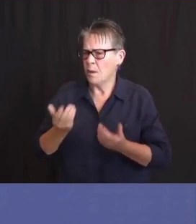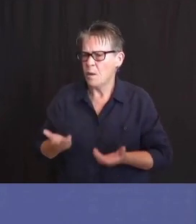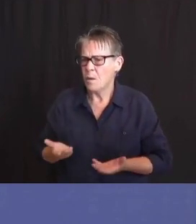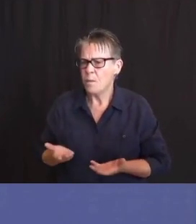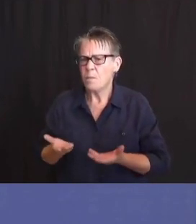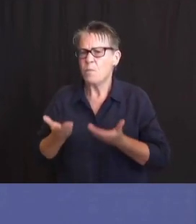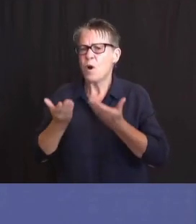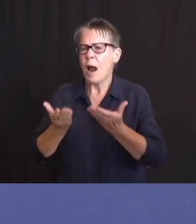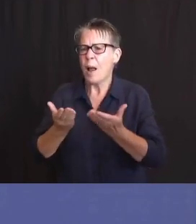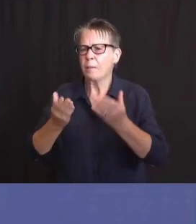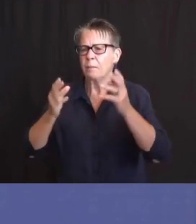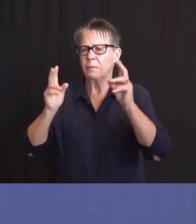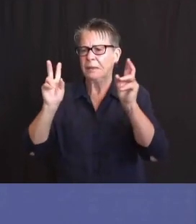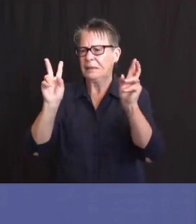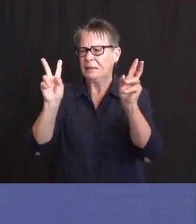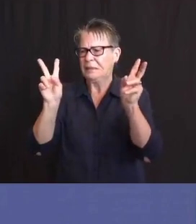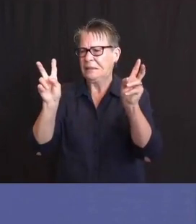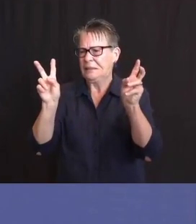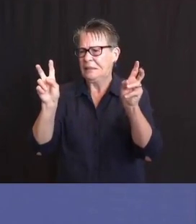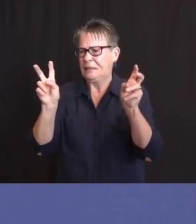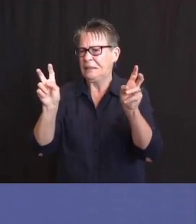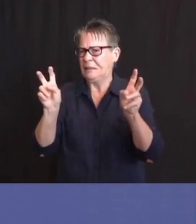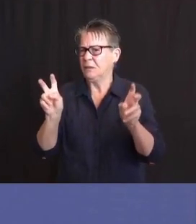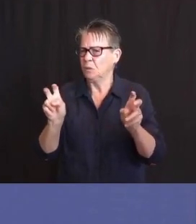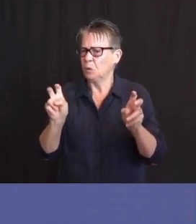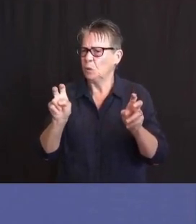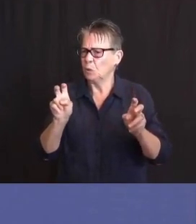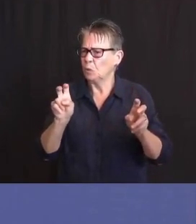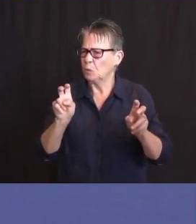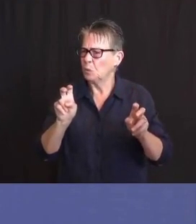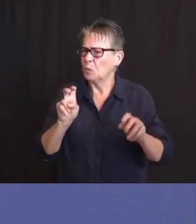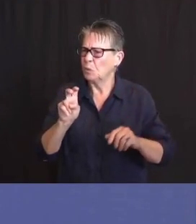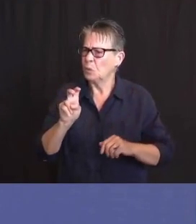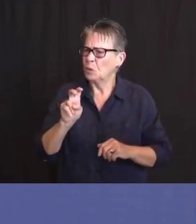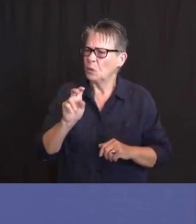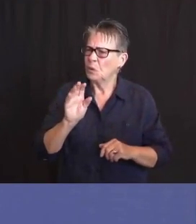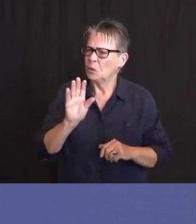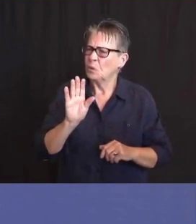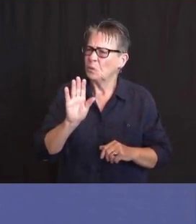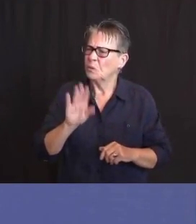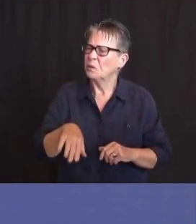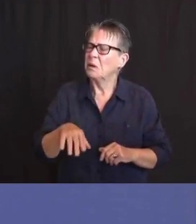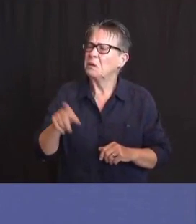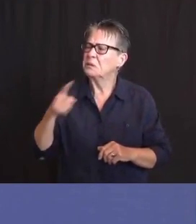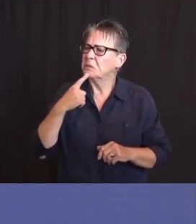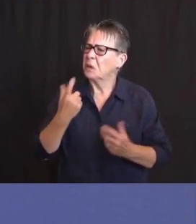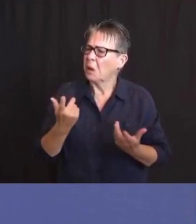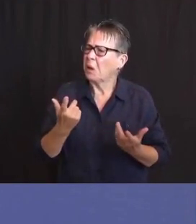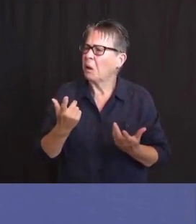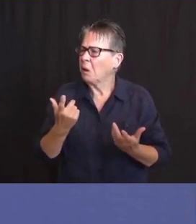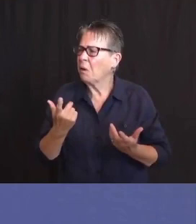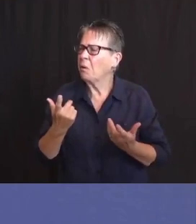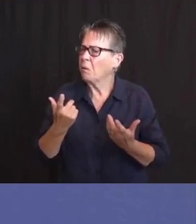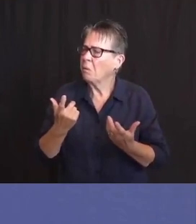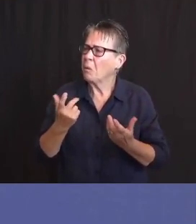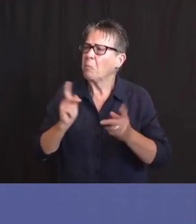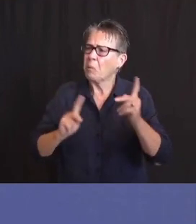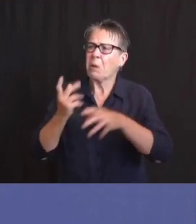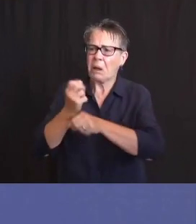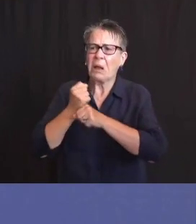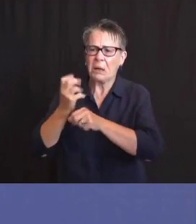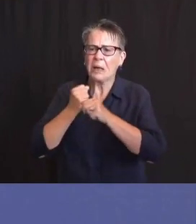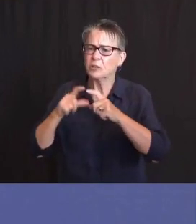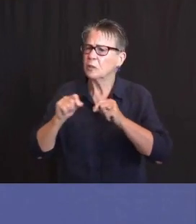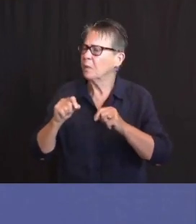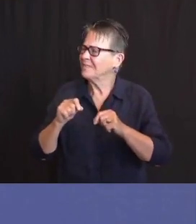days. That's overwhelmingly not the case these days. It's very specific to the individual. I think if we take any steps, we're not going to wait a whole